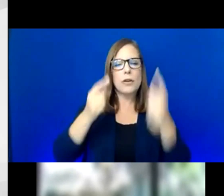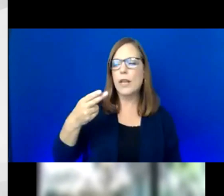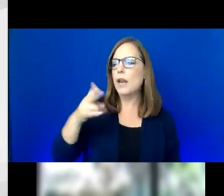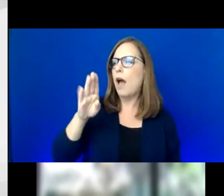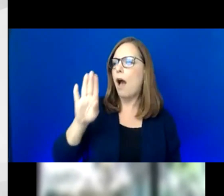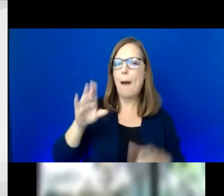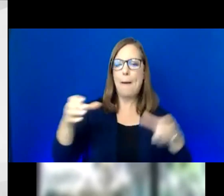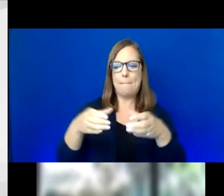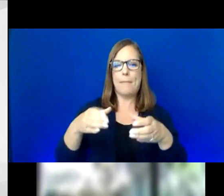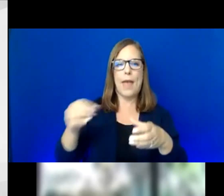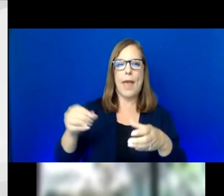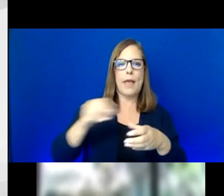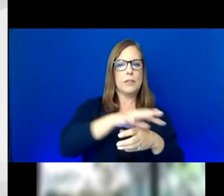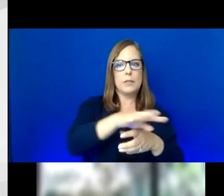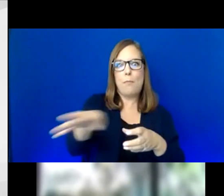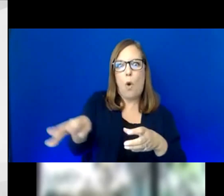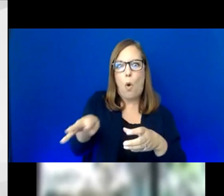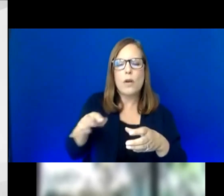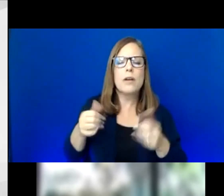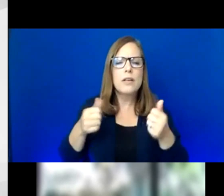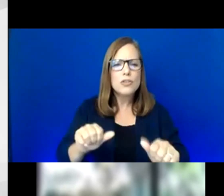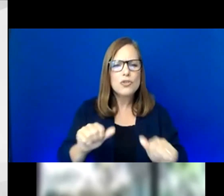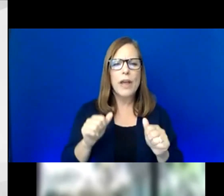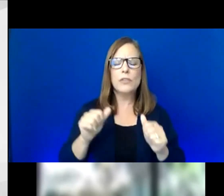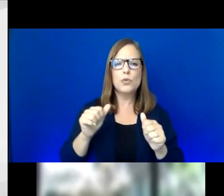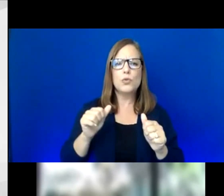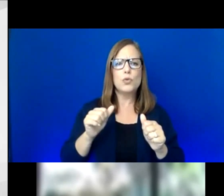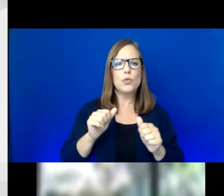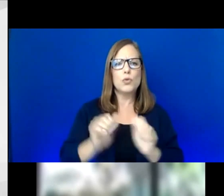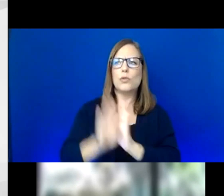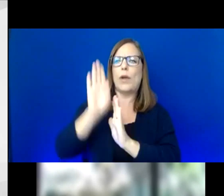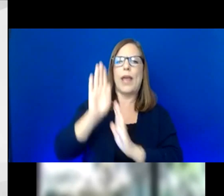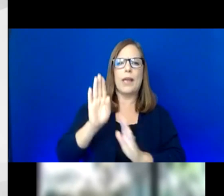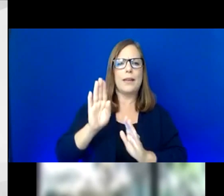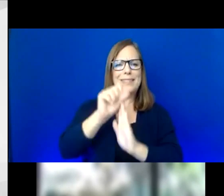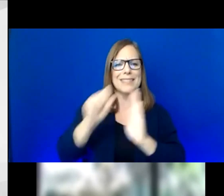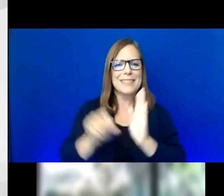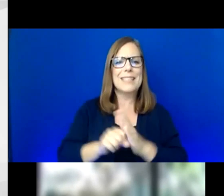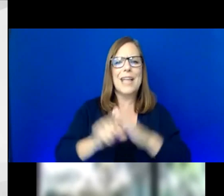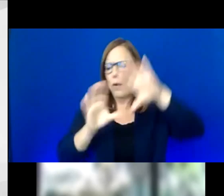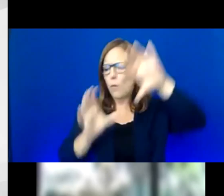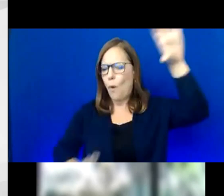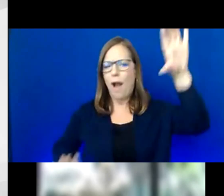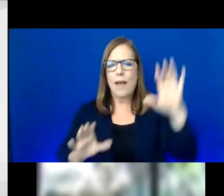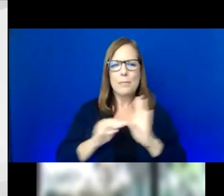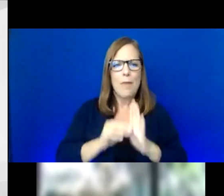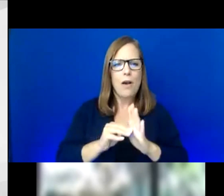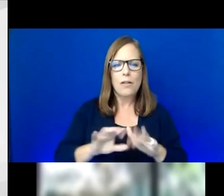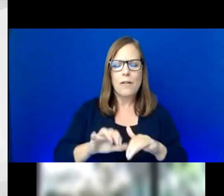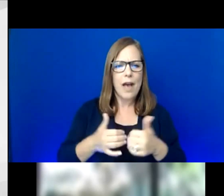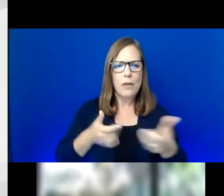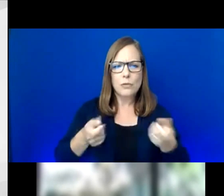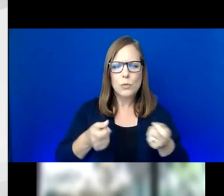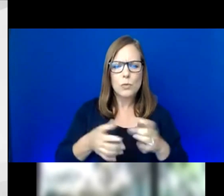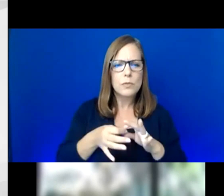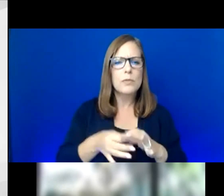statewide, model for how services are delivered, have a clear understanding of the system you're trying to